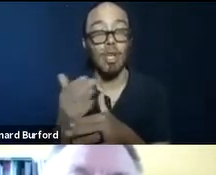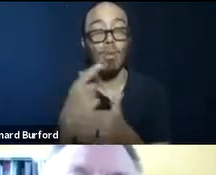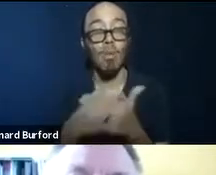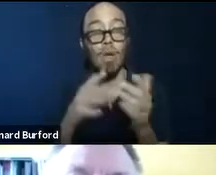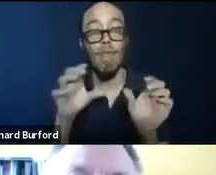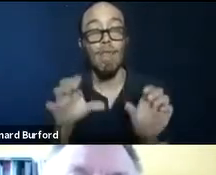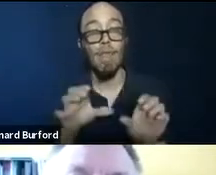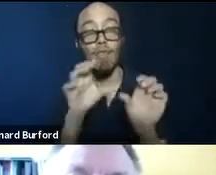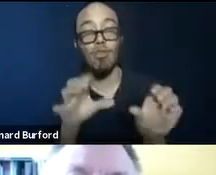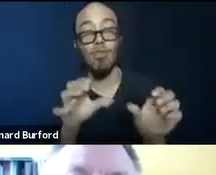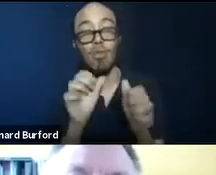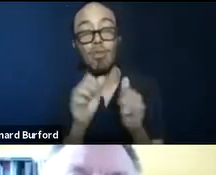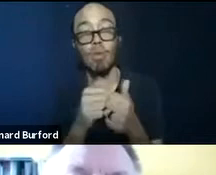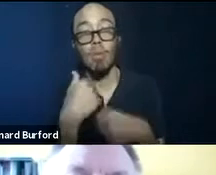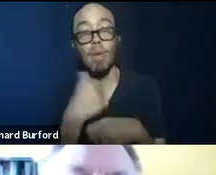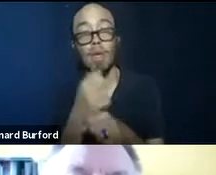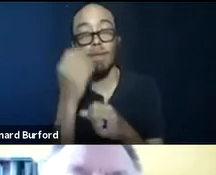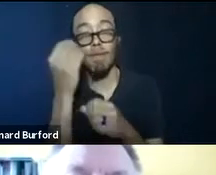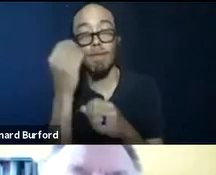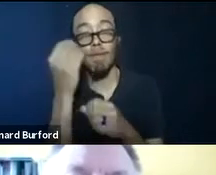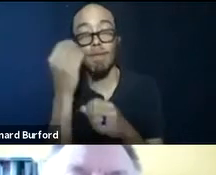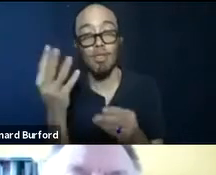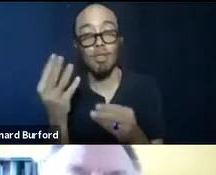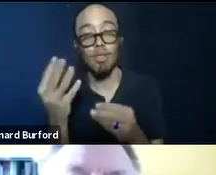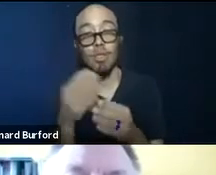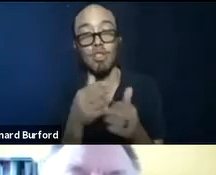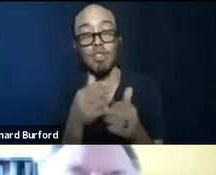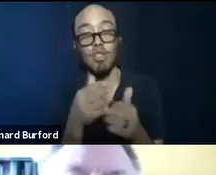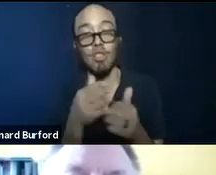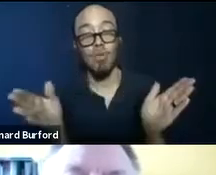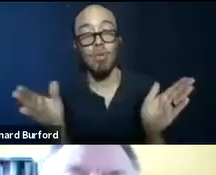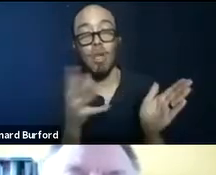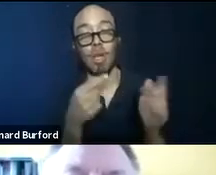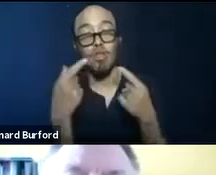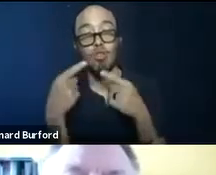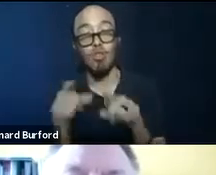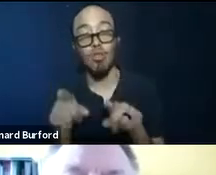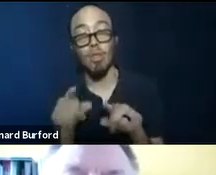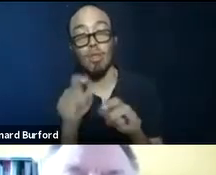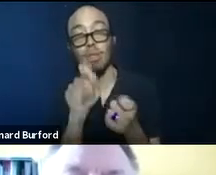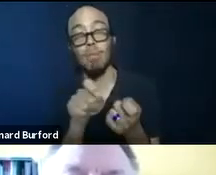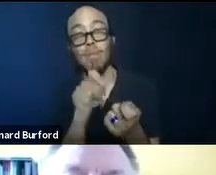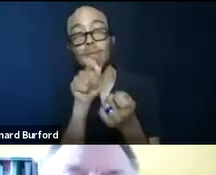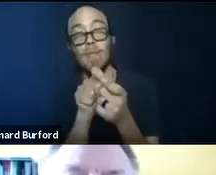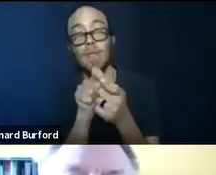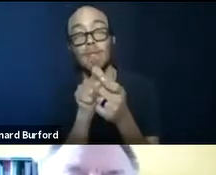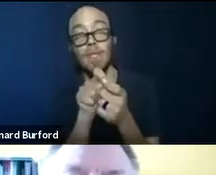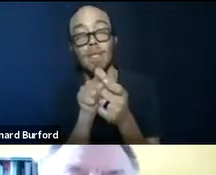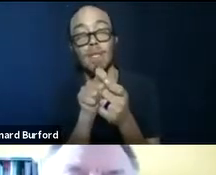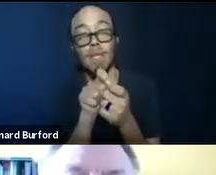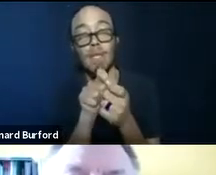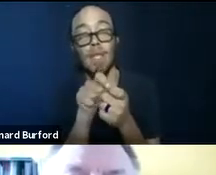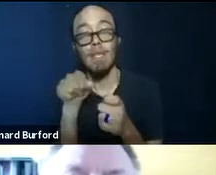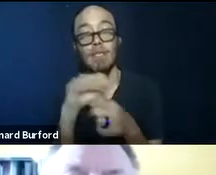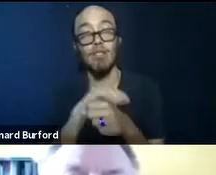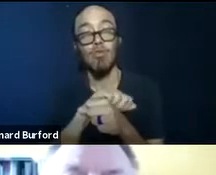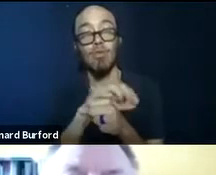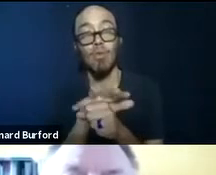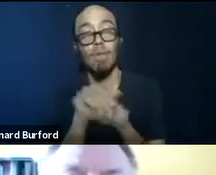regarding making information in general and during specifically at this corona